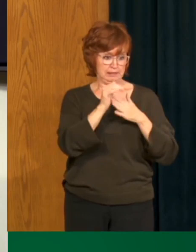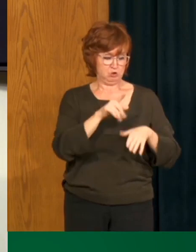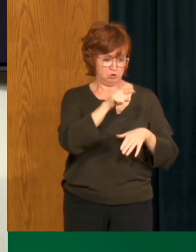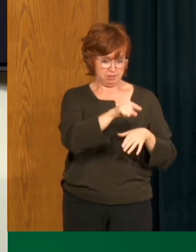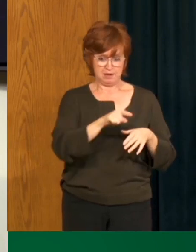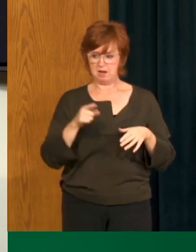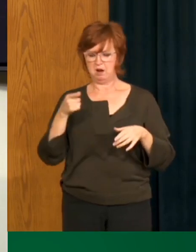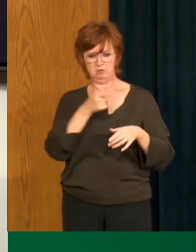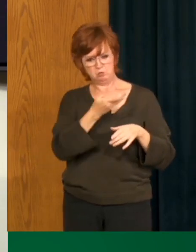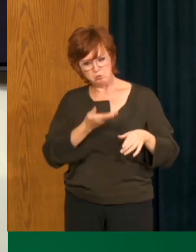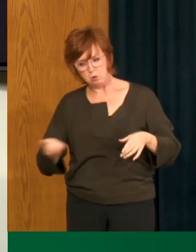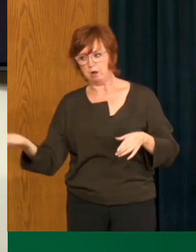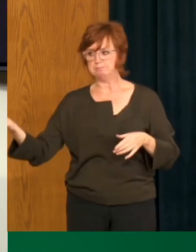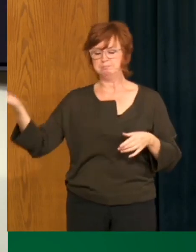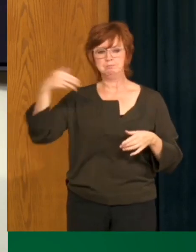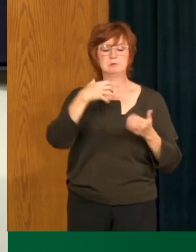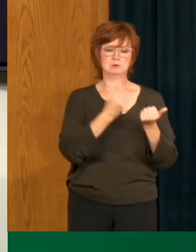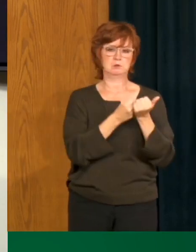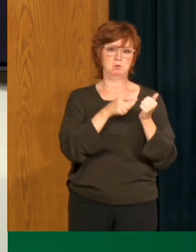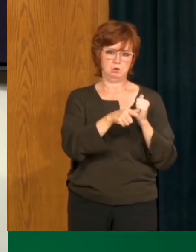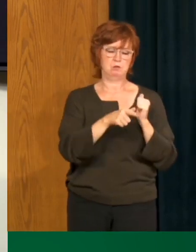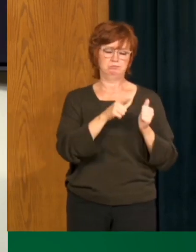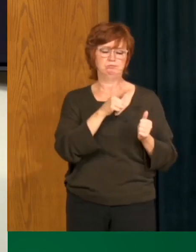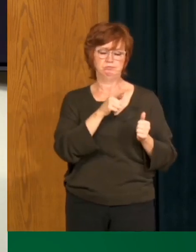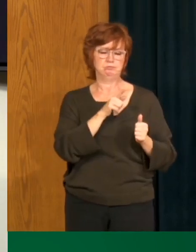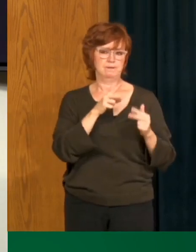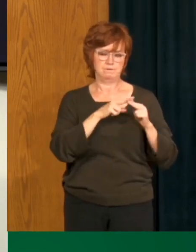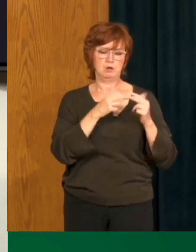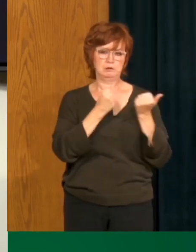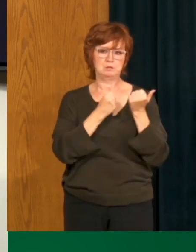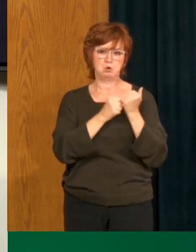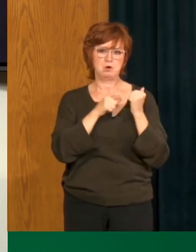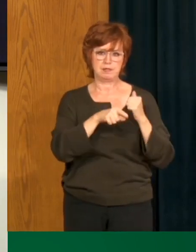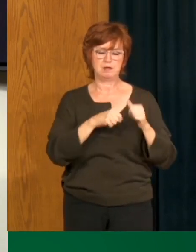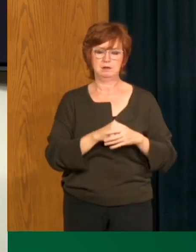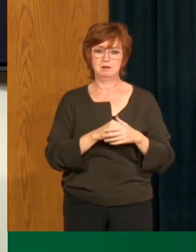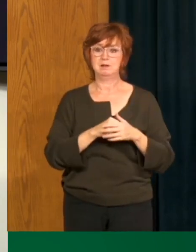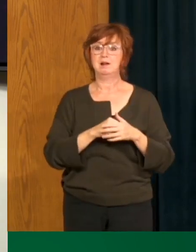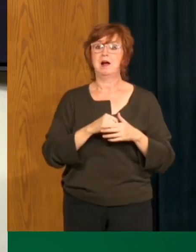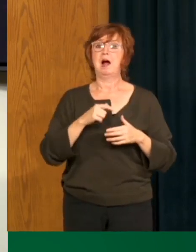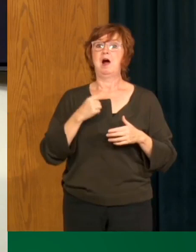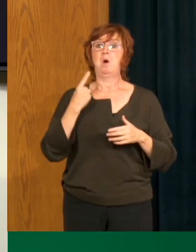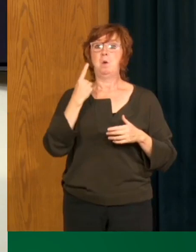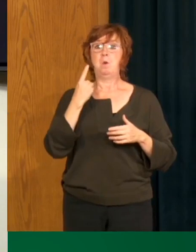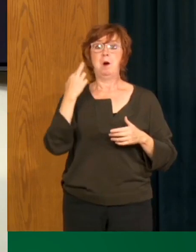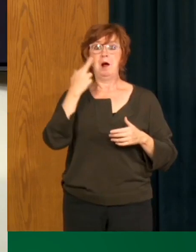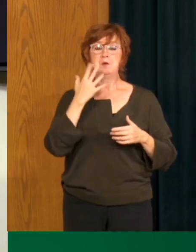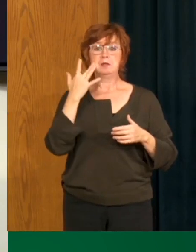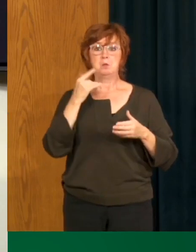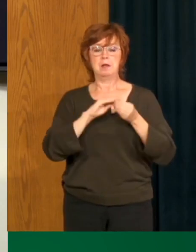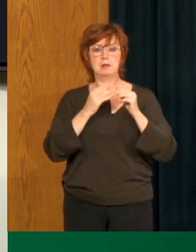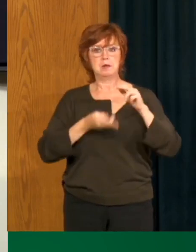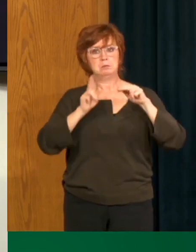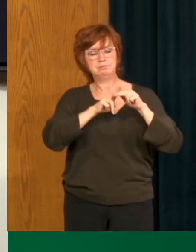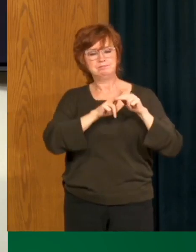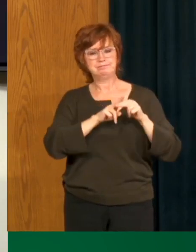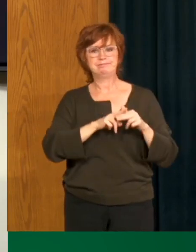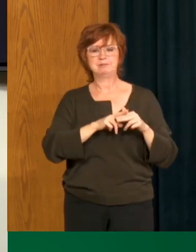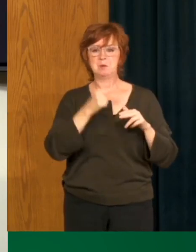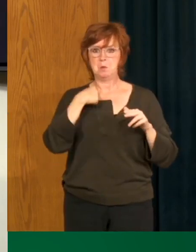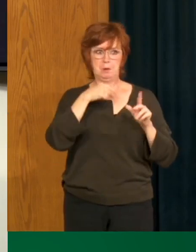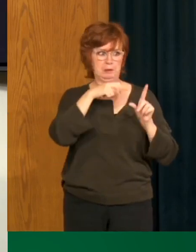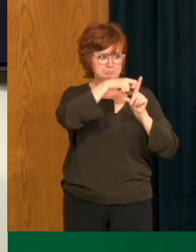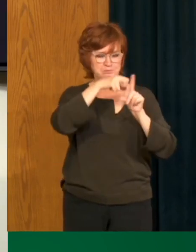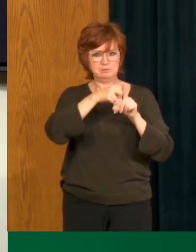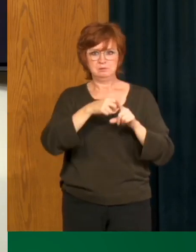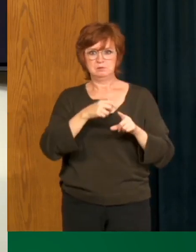on to those communities. And that's why you're seeing the case numbers come up, because we're actually going in there and doing active case finding and talking to folks